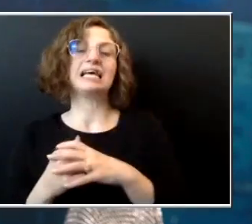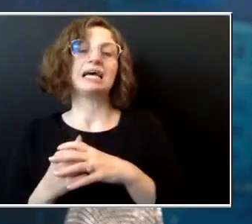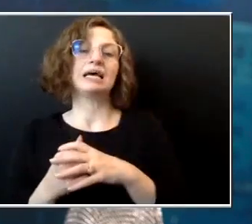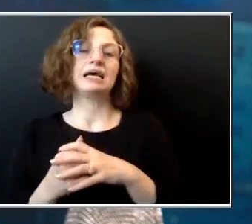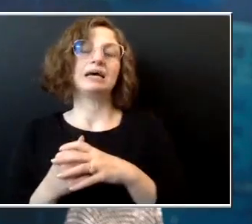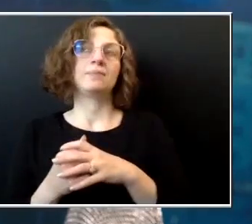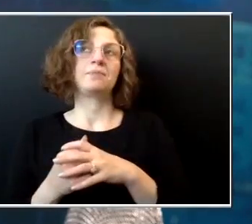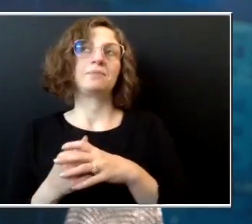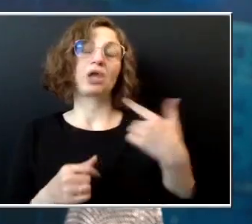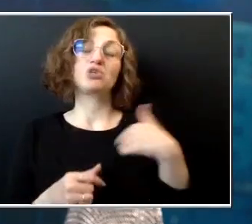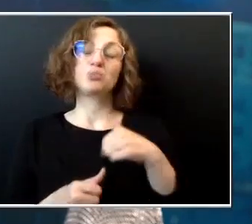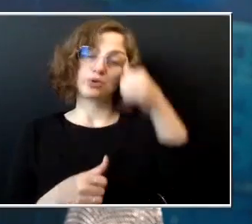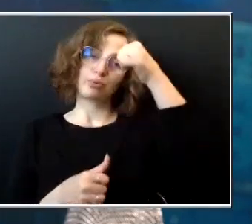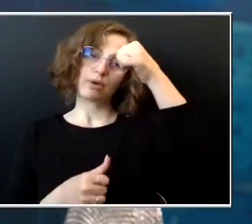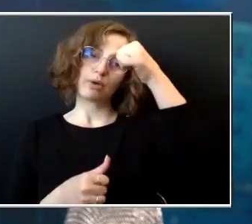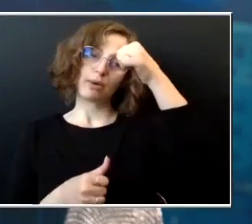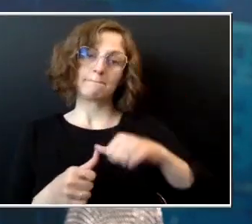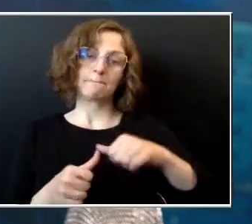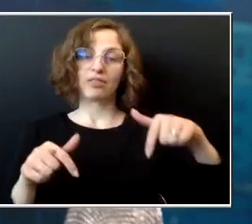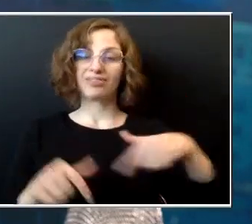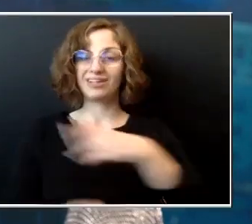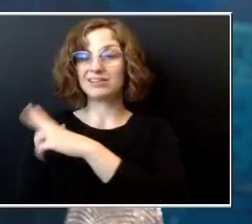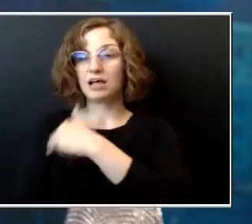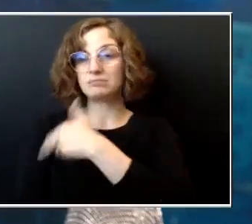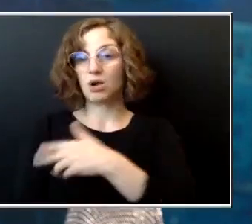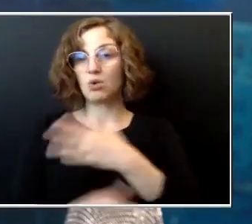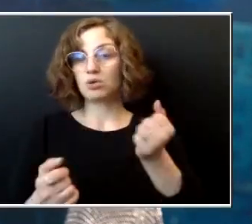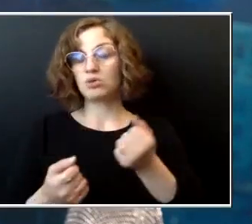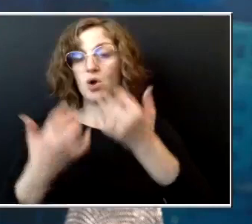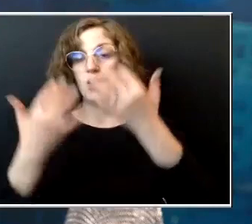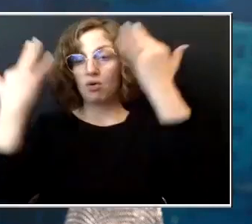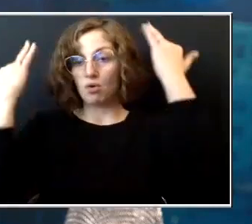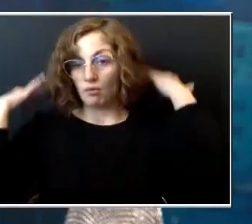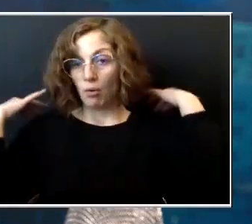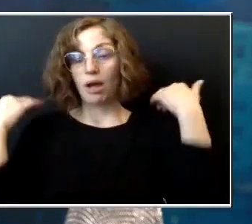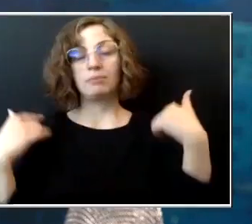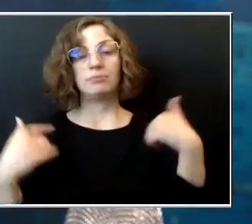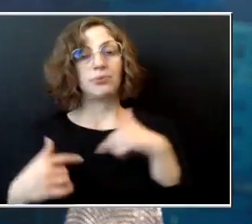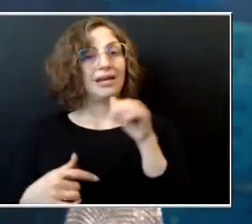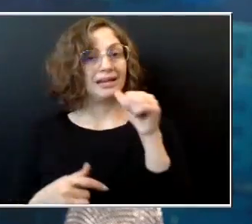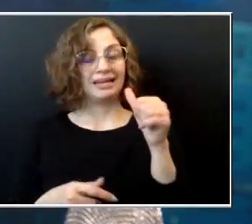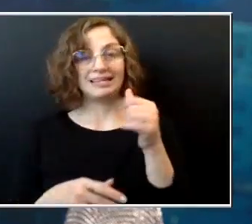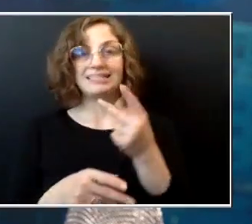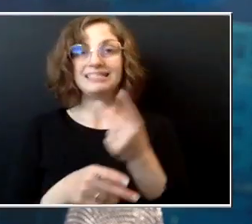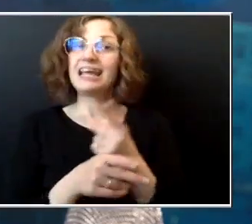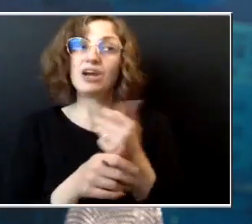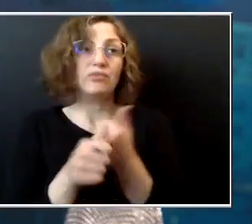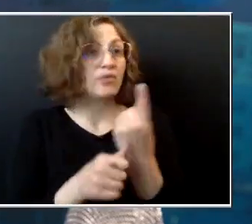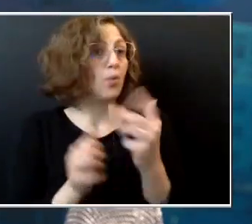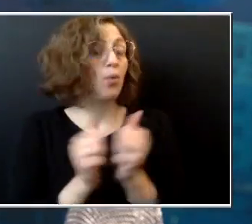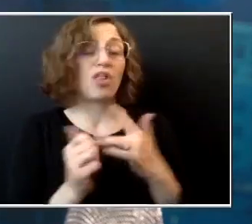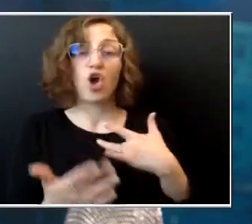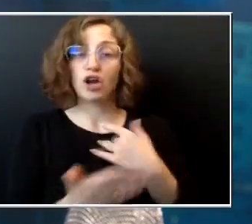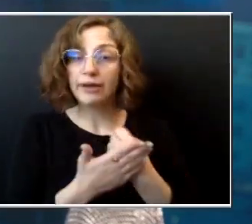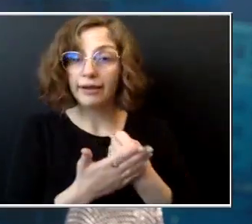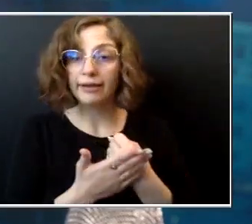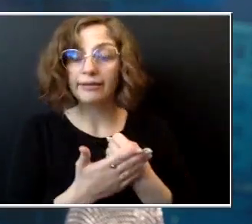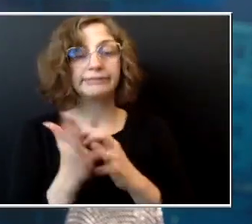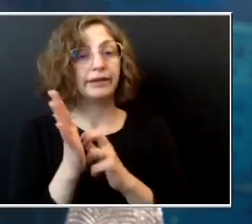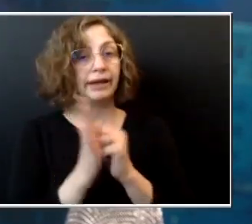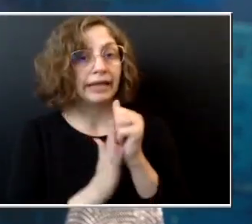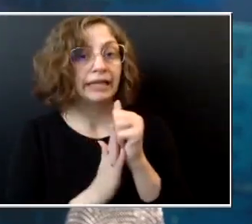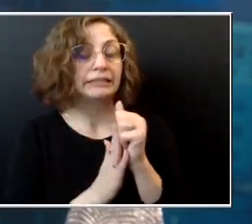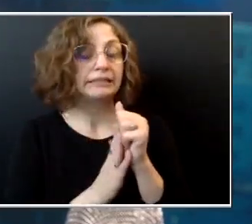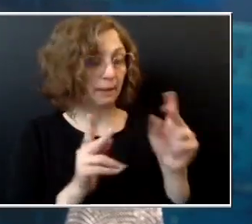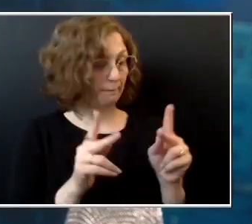that we were overwhelmed and didn't take care of all the people with heart attacks, cancer. Patients with cancer wouldn't come to the hospital, then they